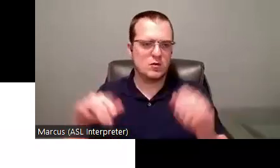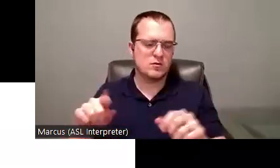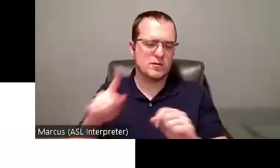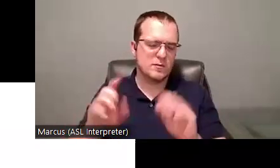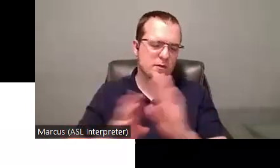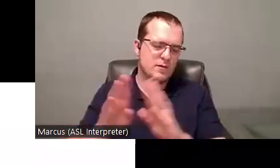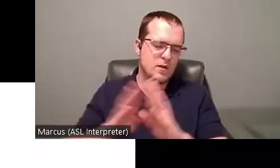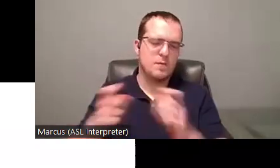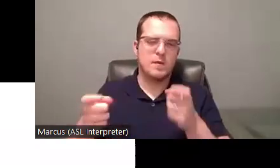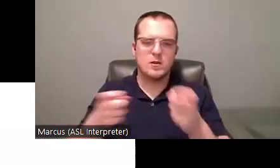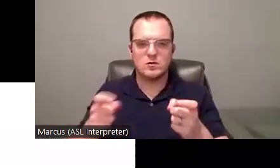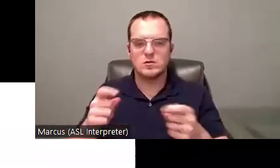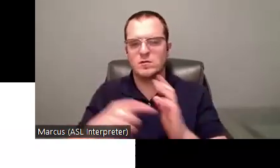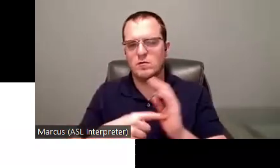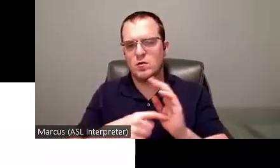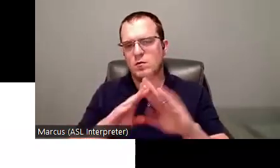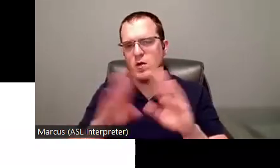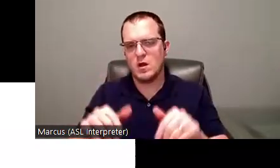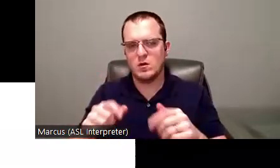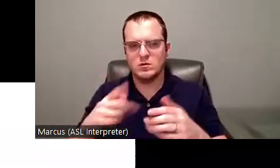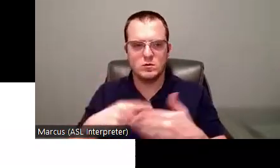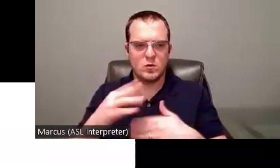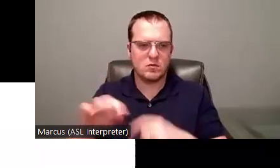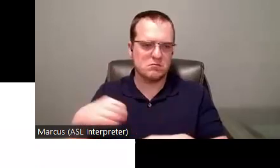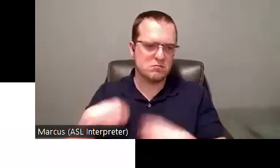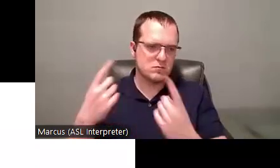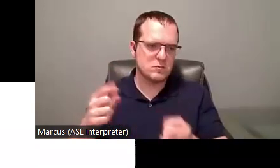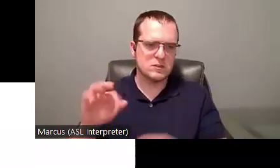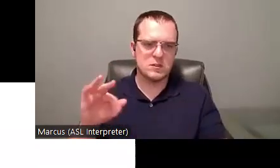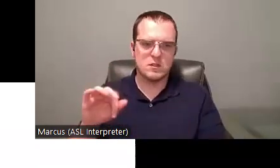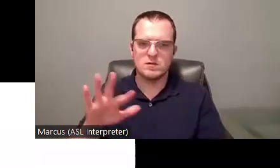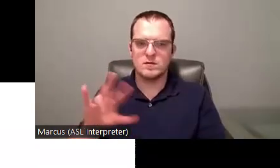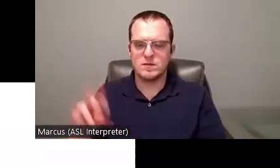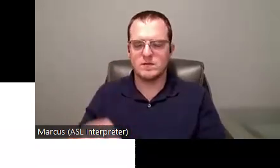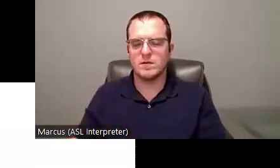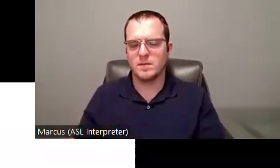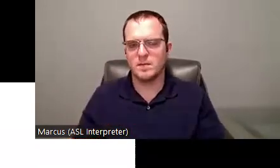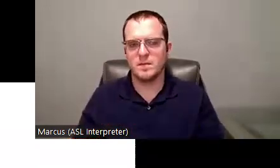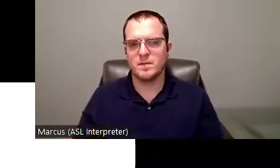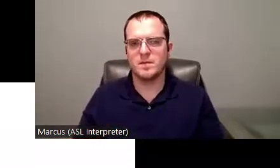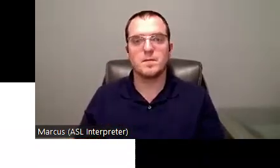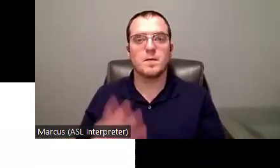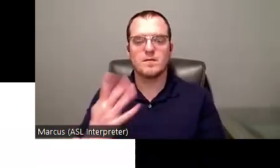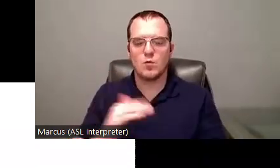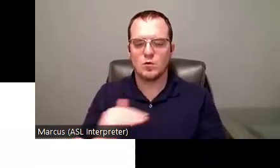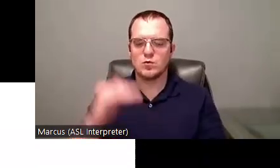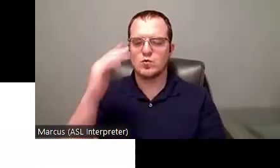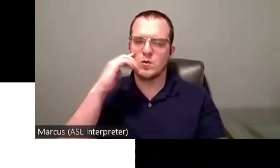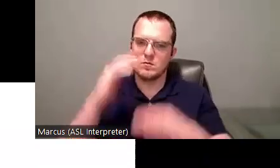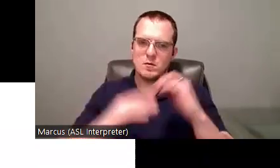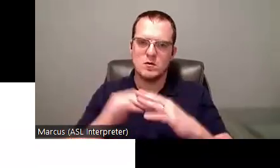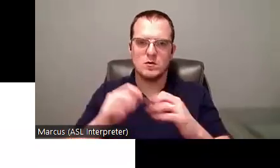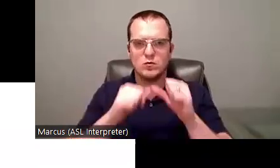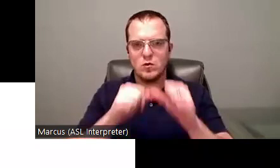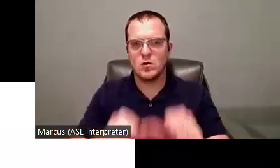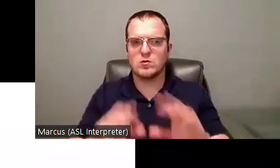developing and managing affordable housing projects since 1957. This four-story building provides long-term